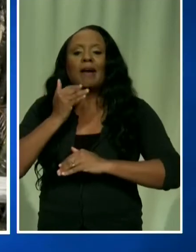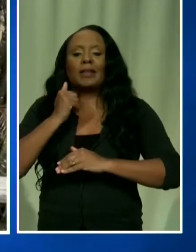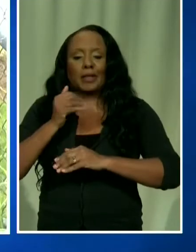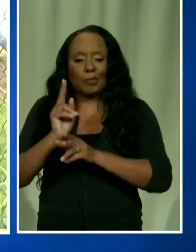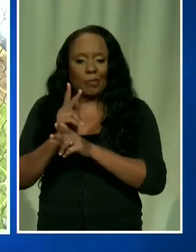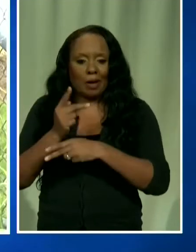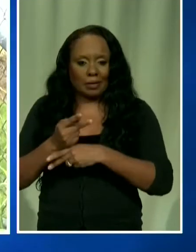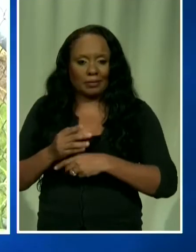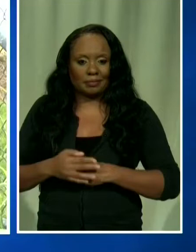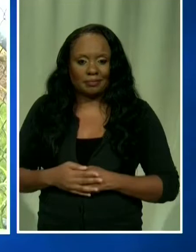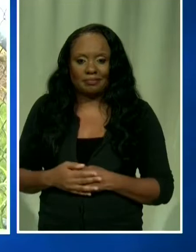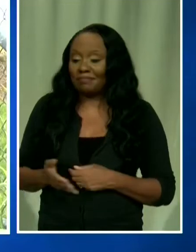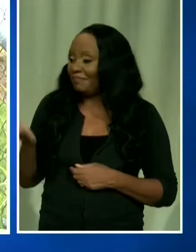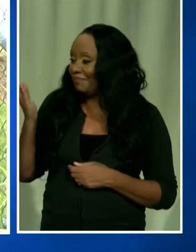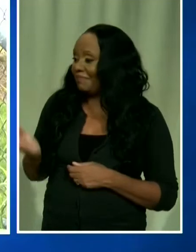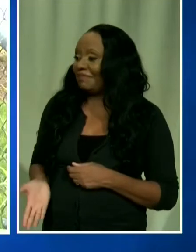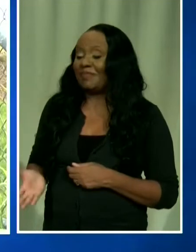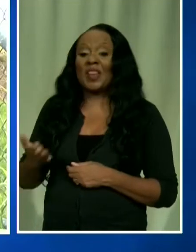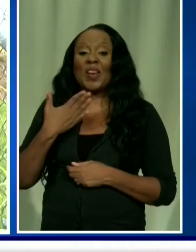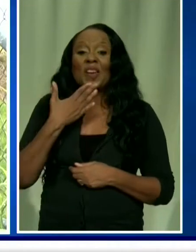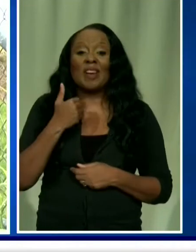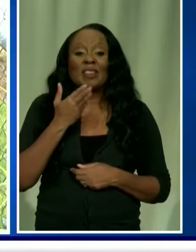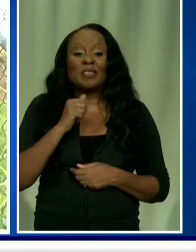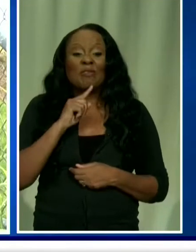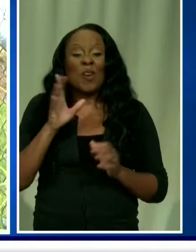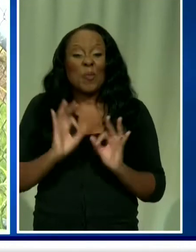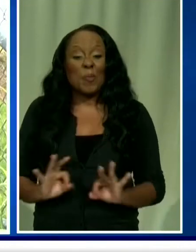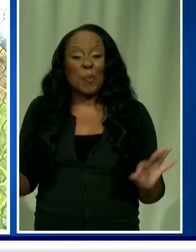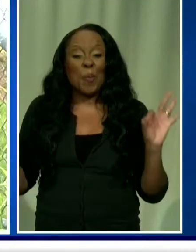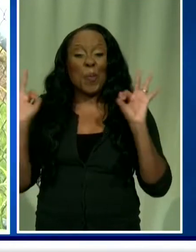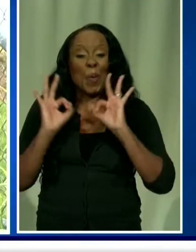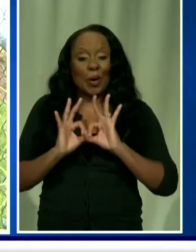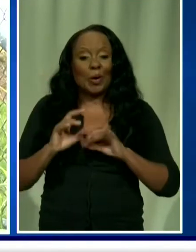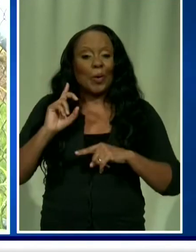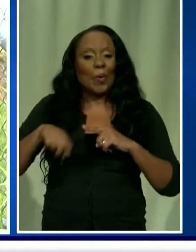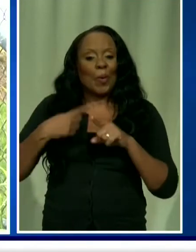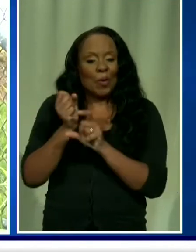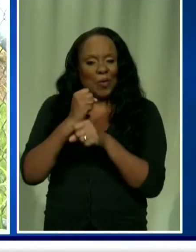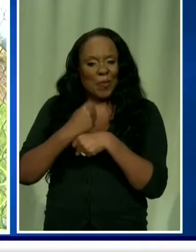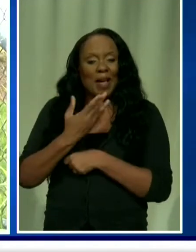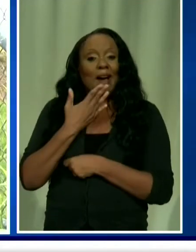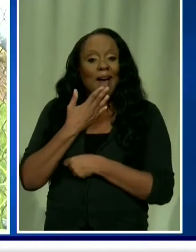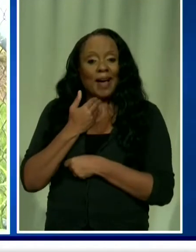Honey judging is critical in terms of when you're producing your honey. You have